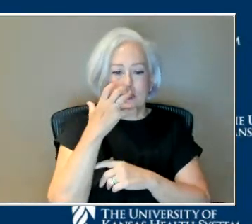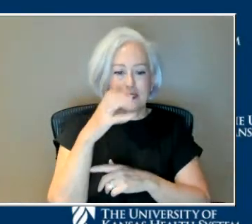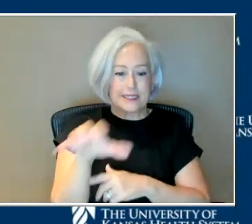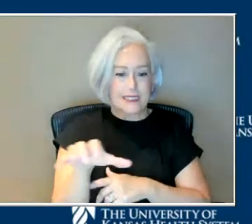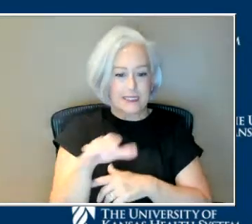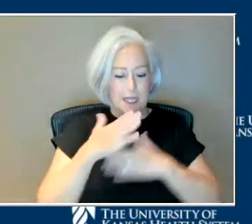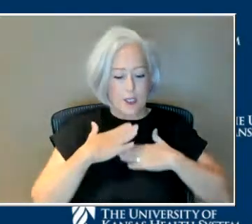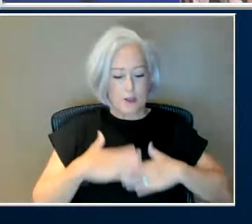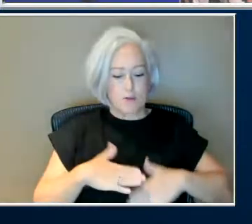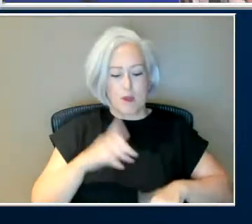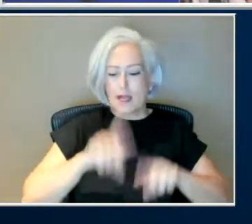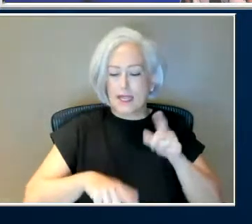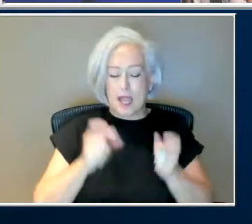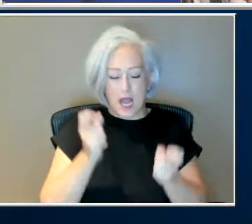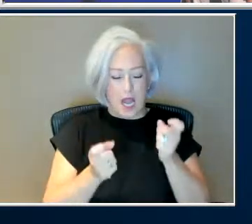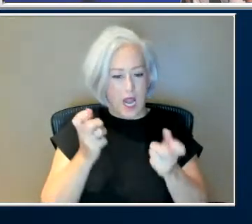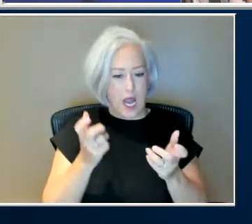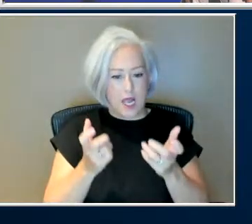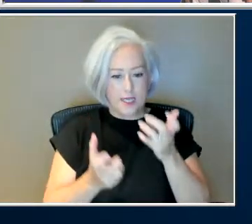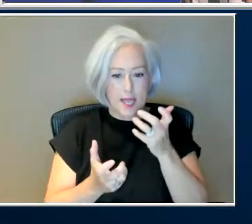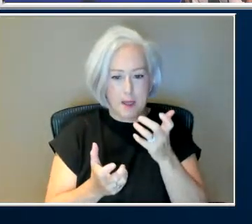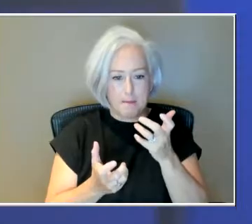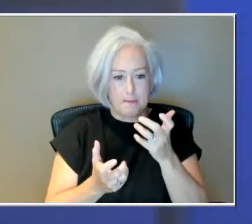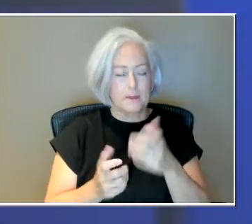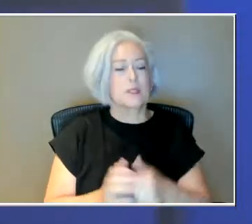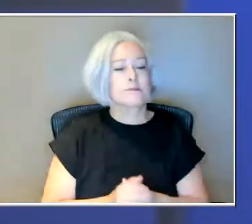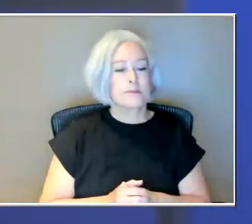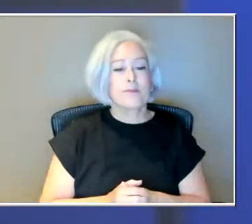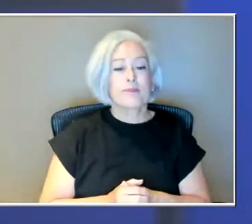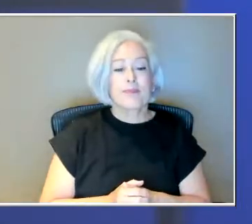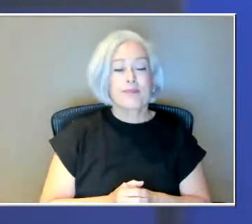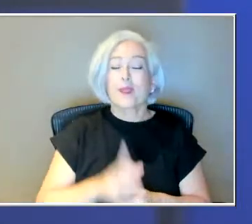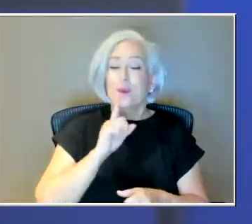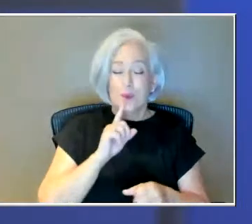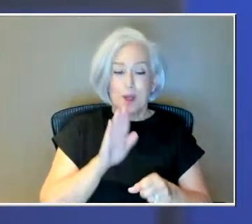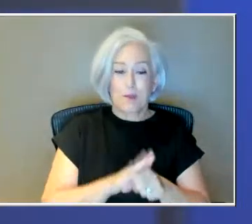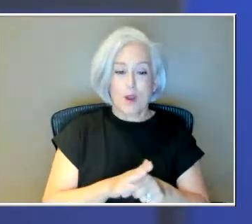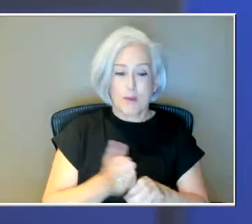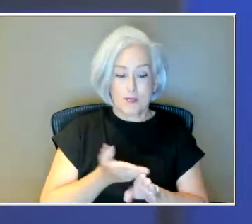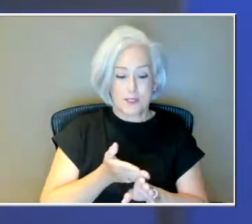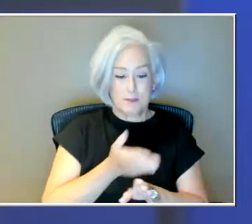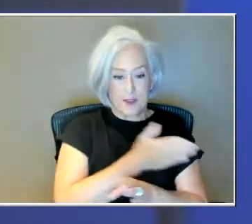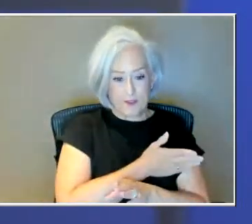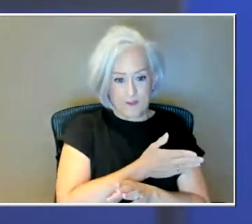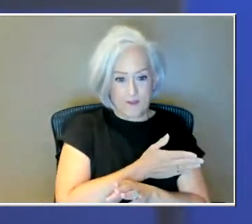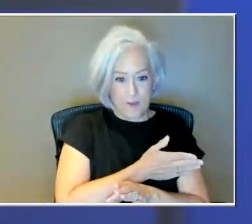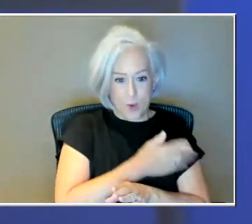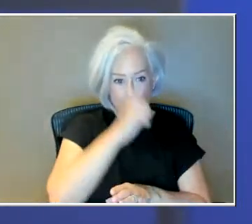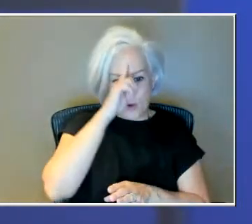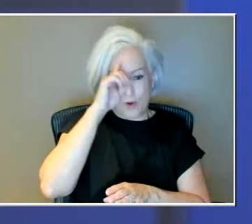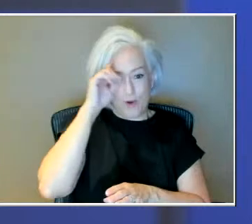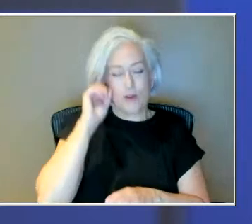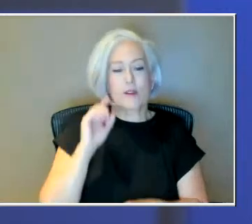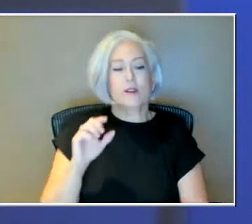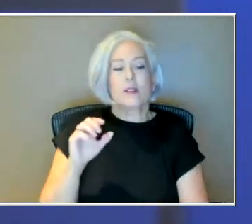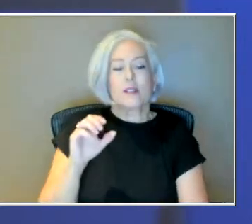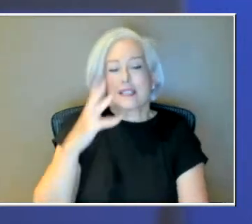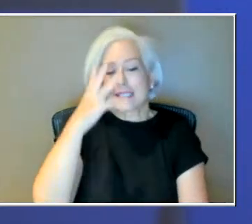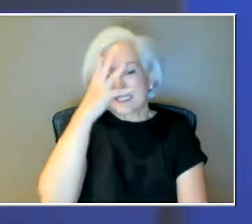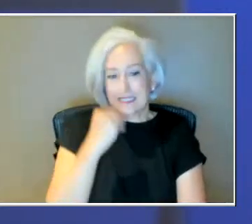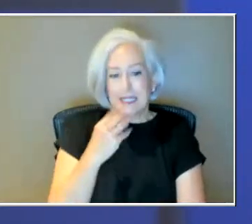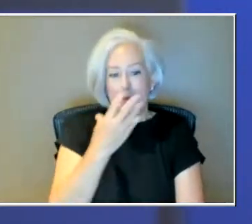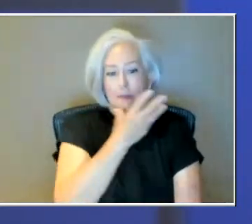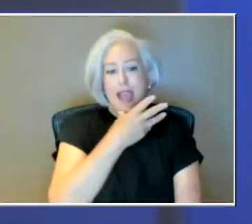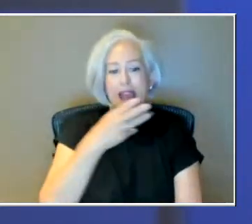further. Well, as we promised, we mentioned sleep and heat, but our sleep medicine specialist had to